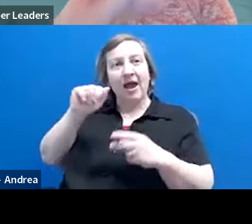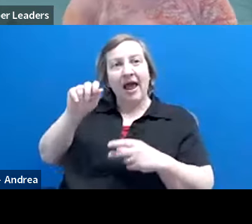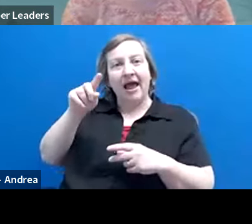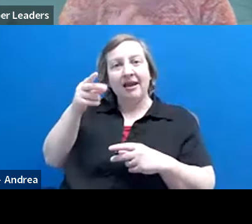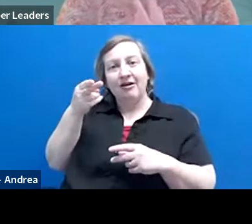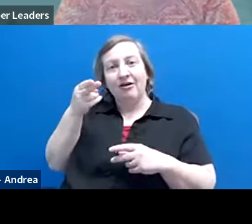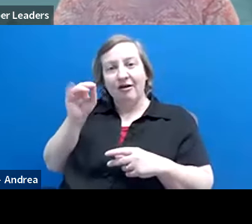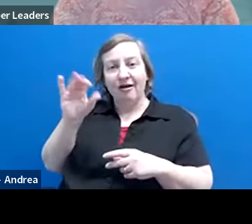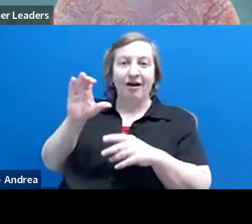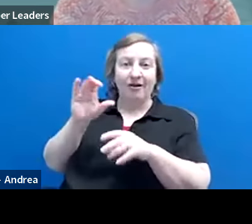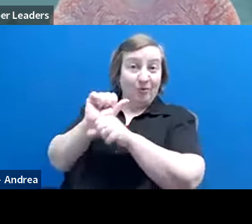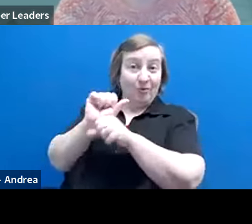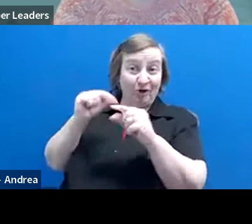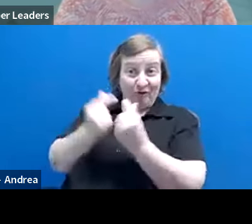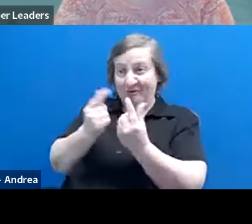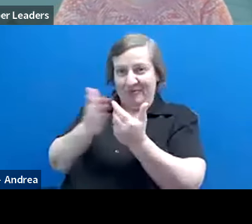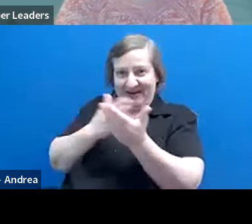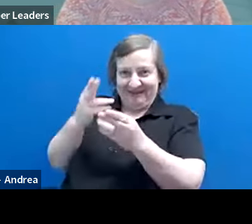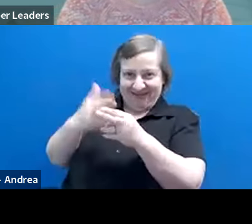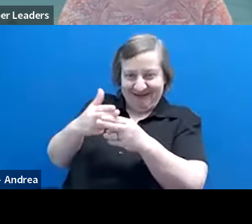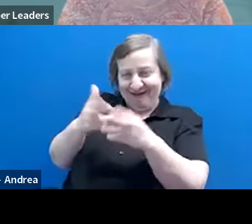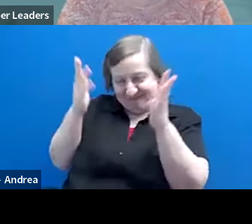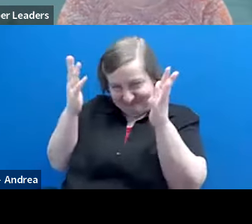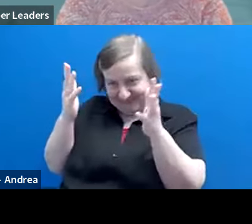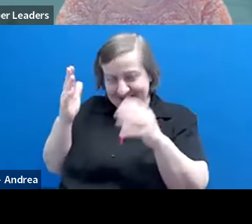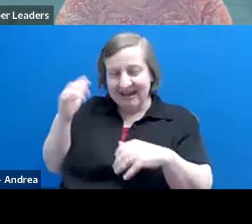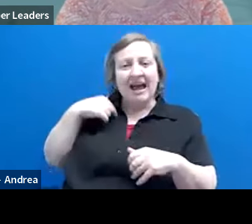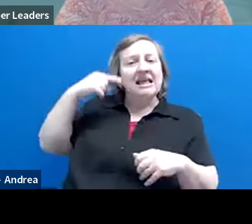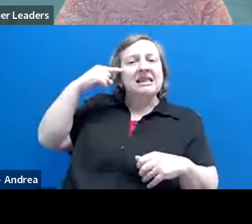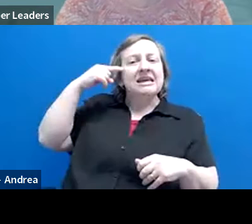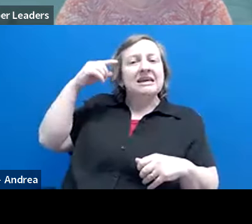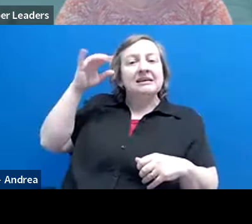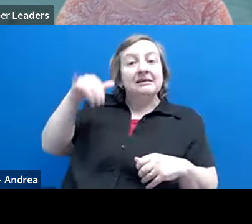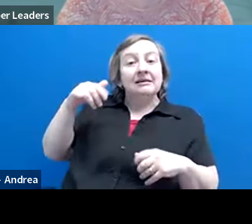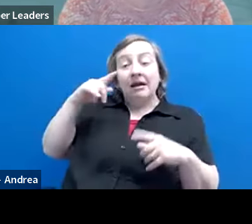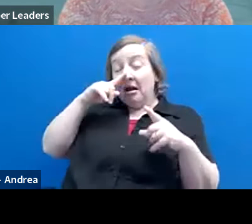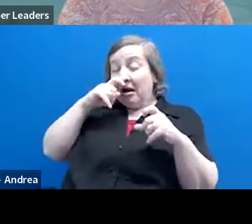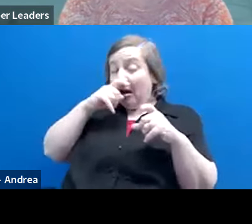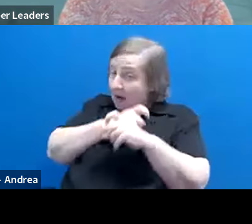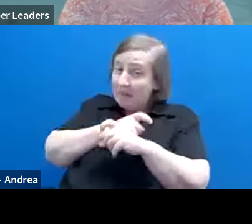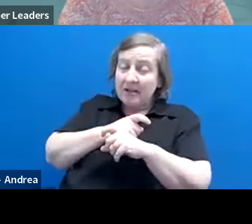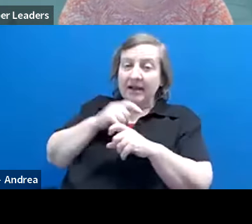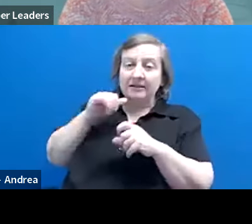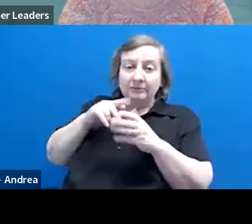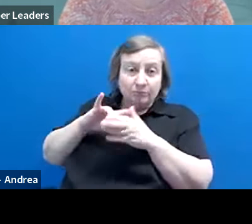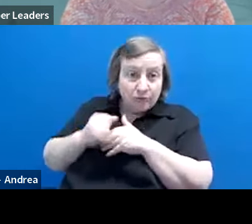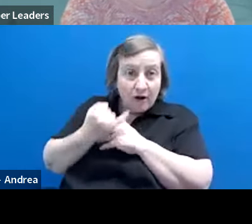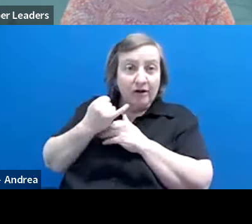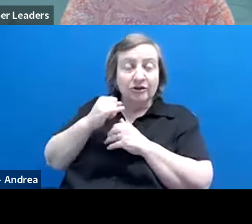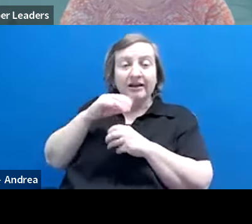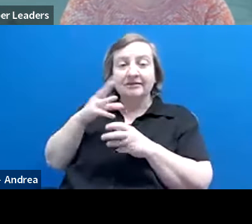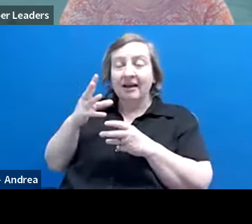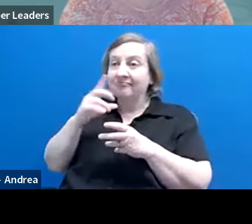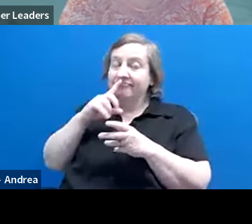is that what we're calling it? but I think just the complexity of this project, which involves so